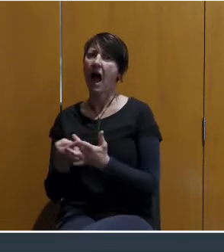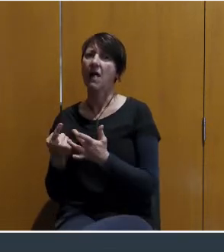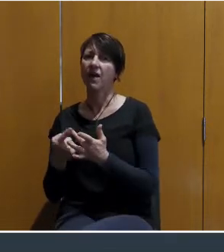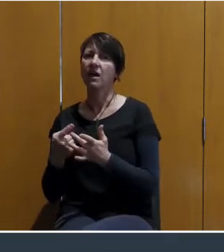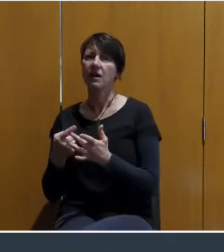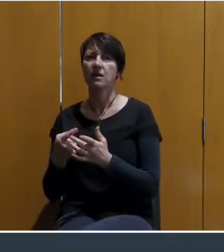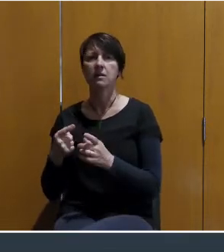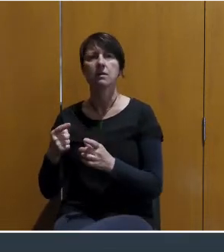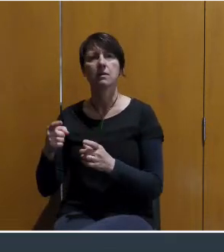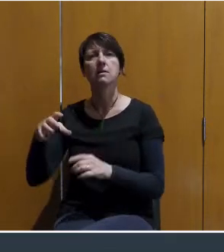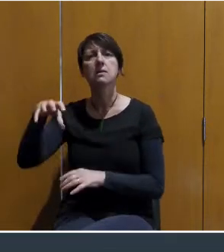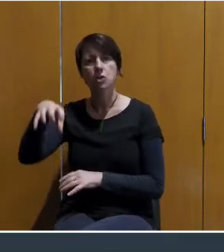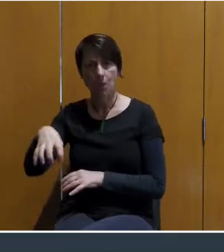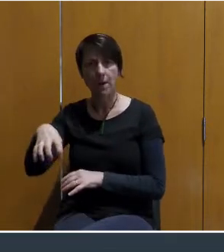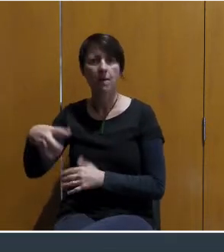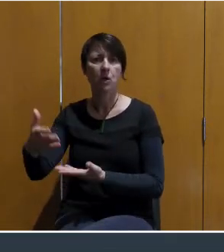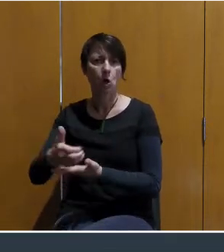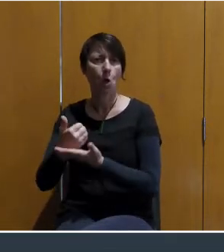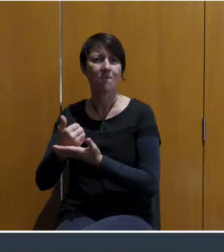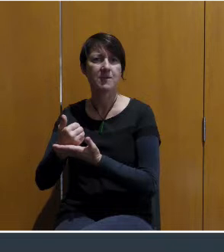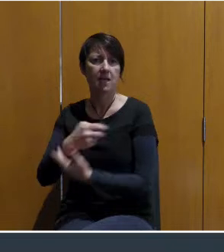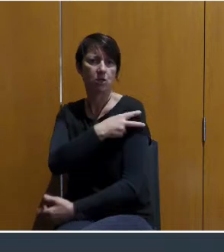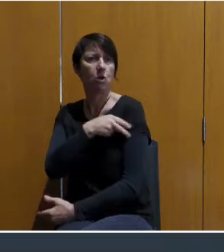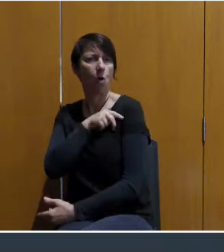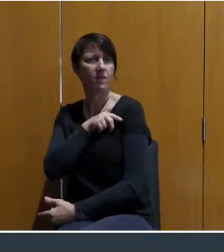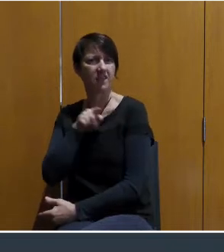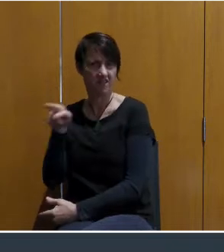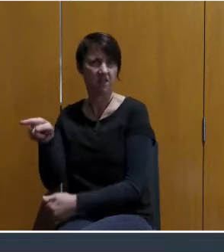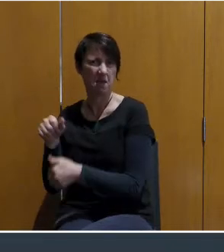know it is, including the President of Birds New Zealand.